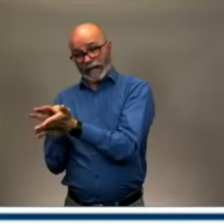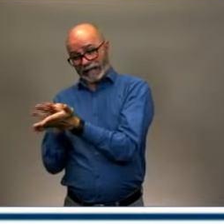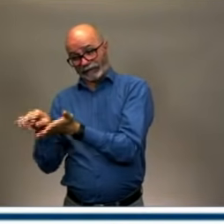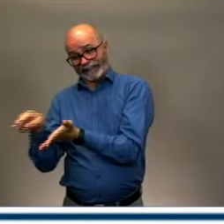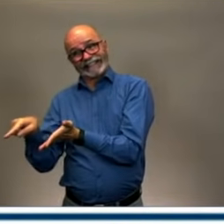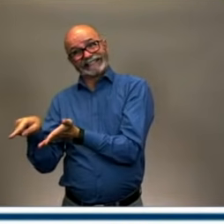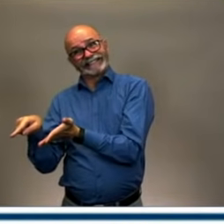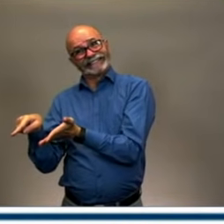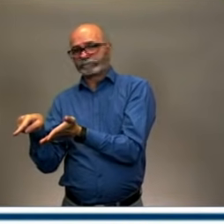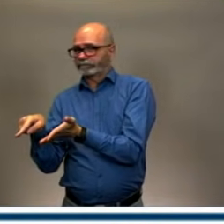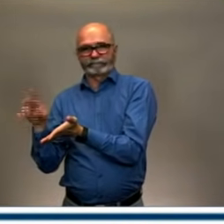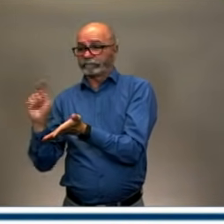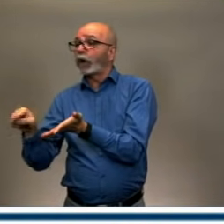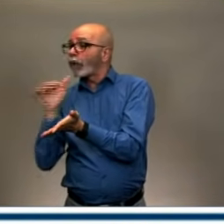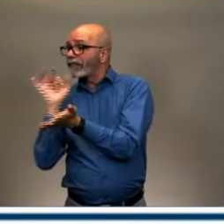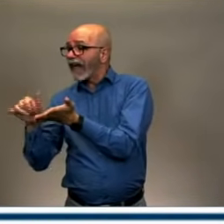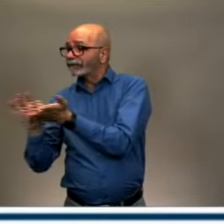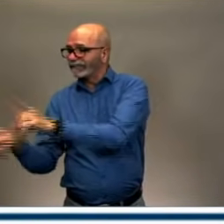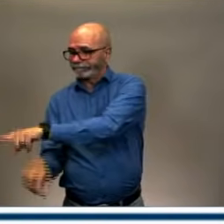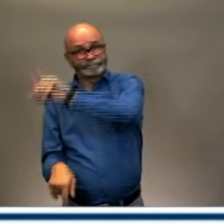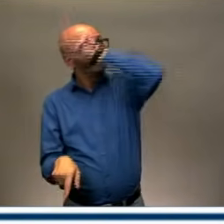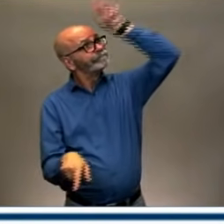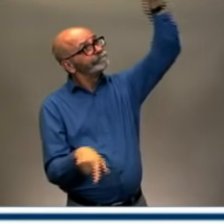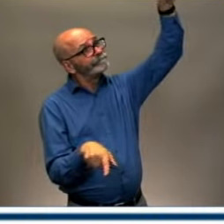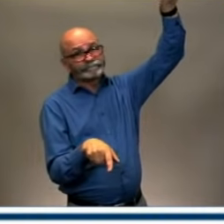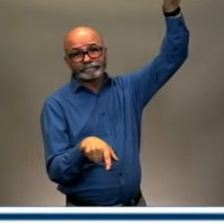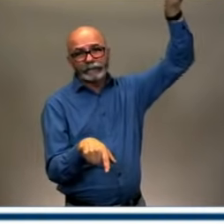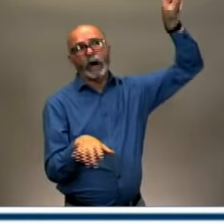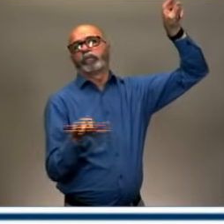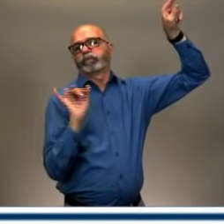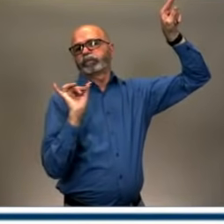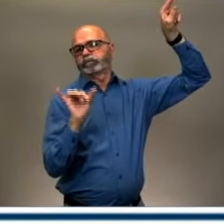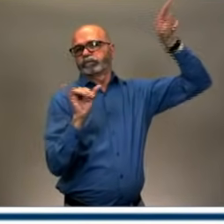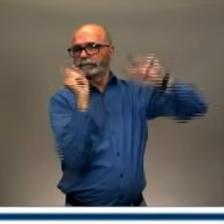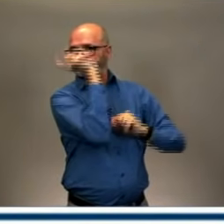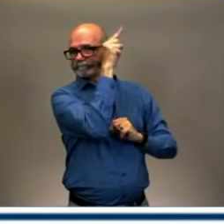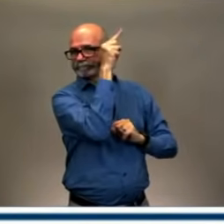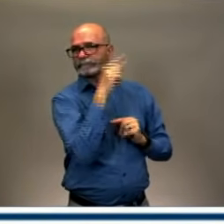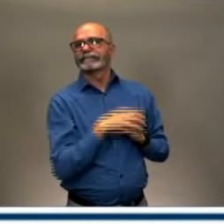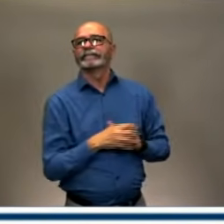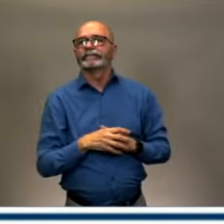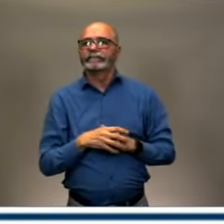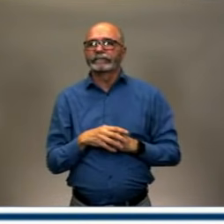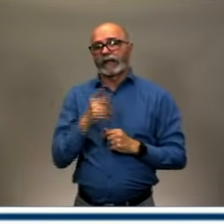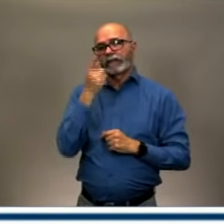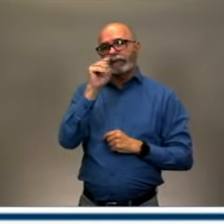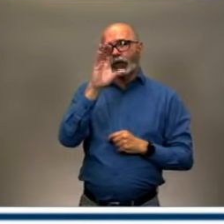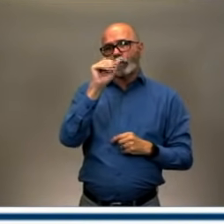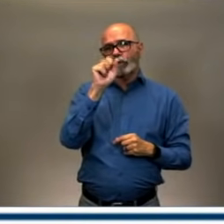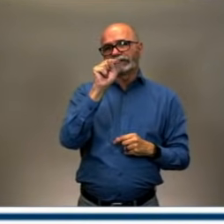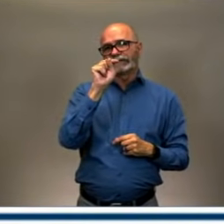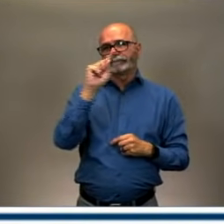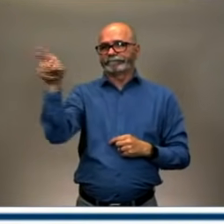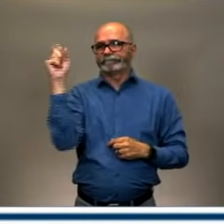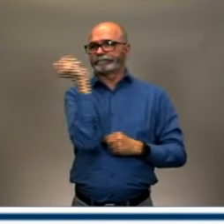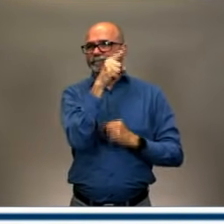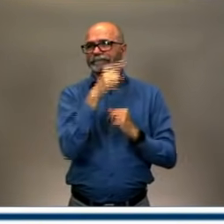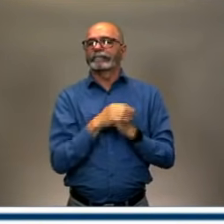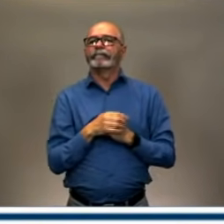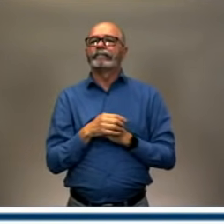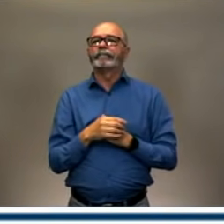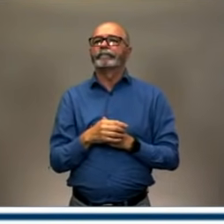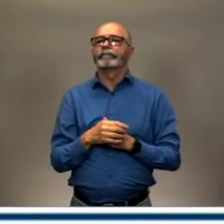Coast. Thank you. This question, I know we talked a little bit about New Brunswick borders